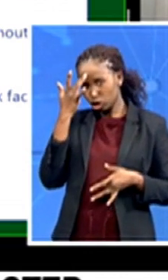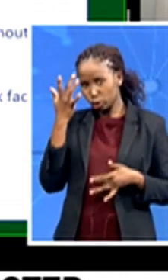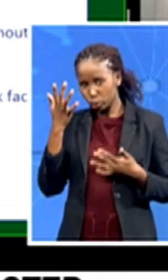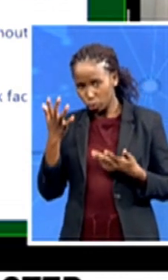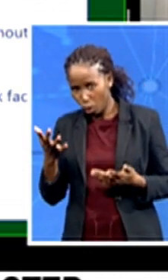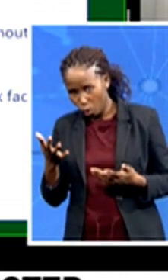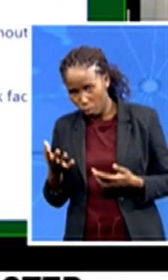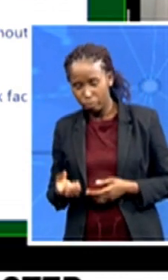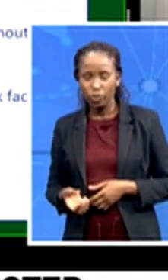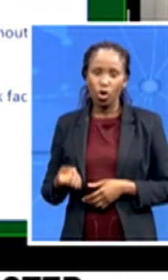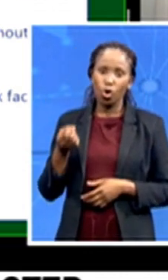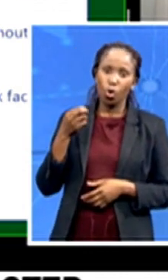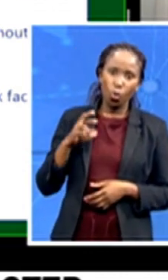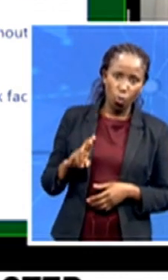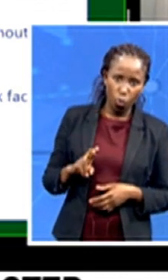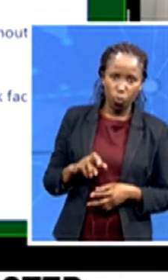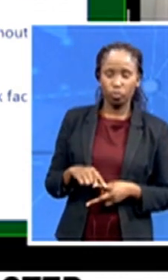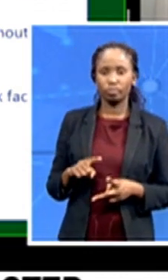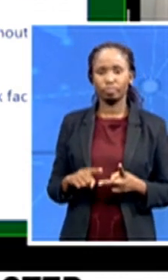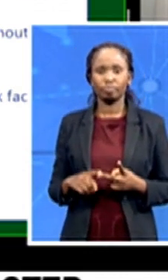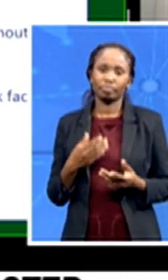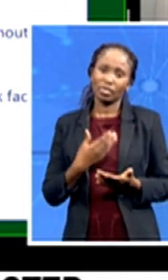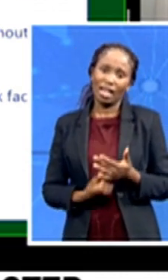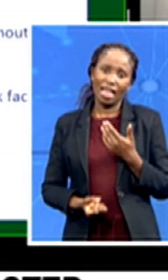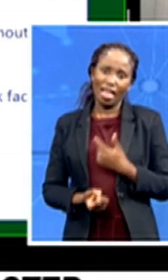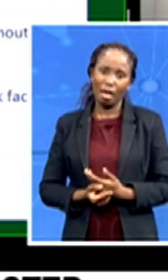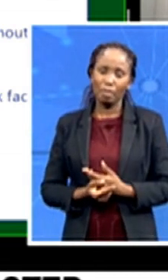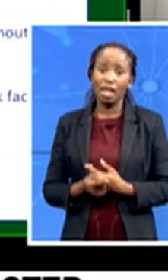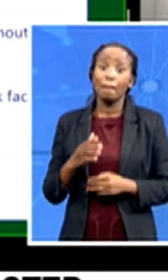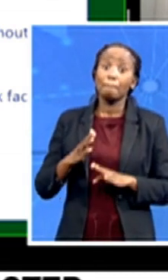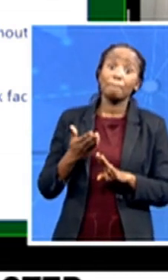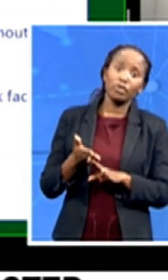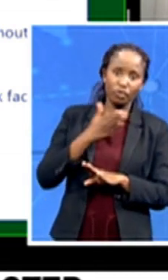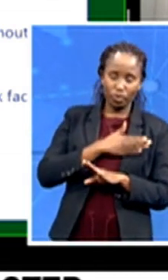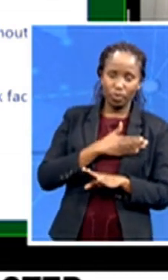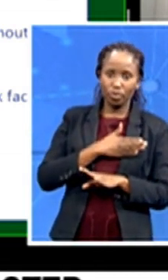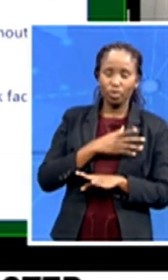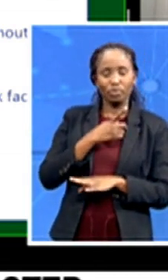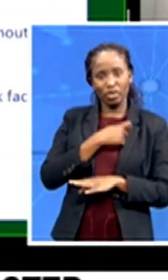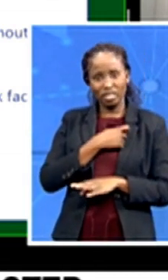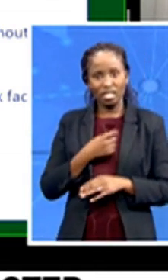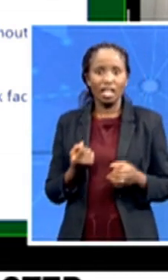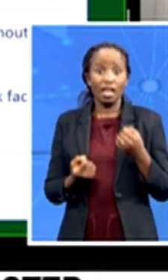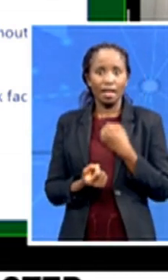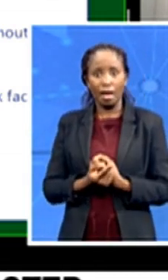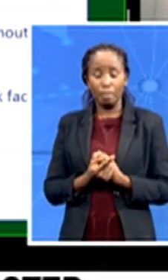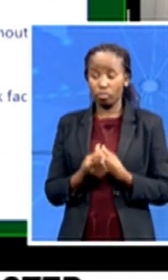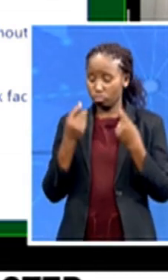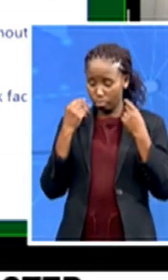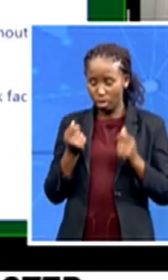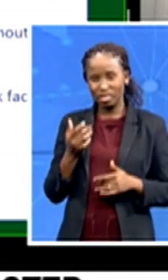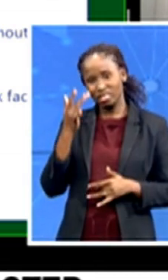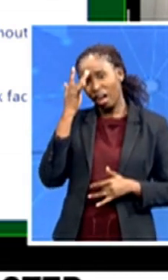to other than the vaccination. So this is where I then also explained where we look at the